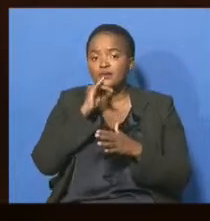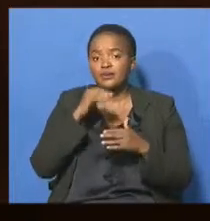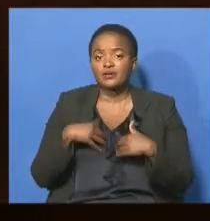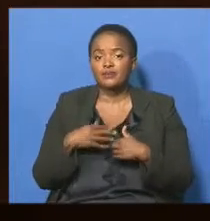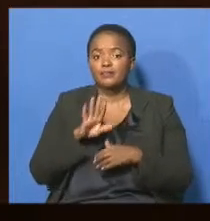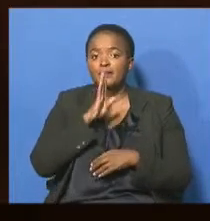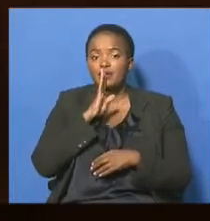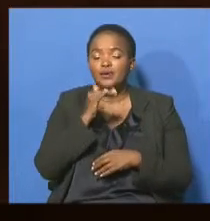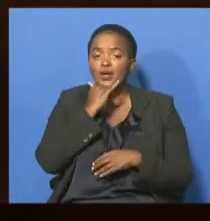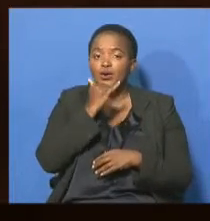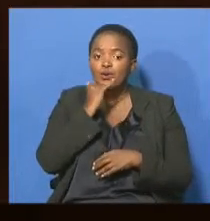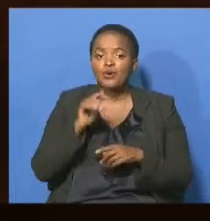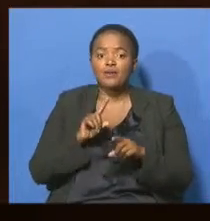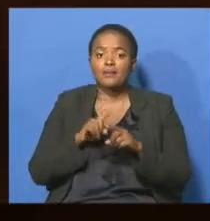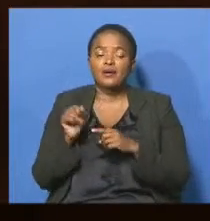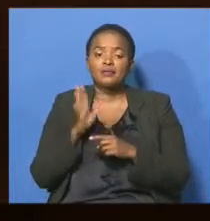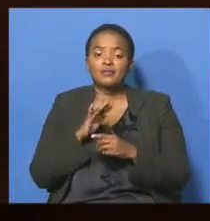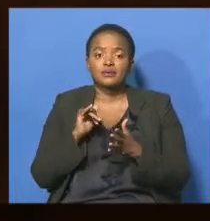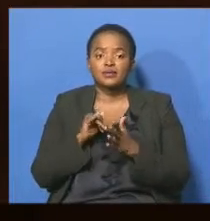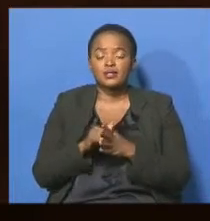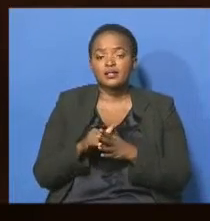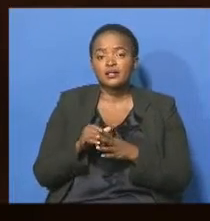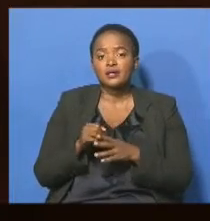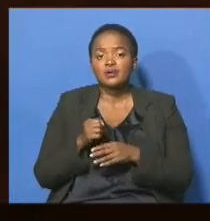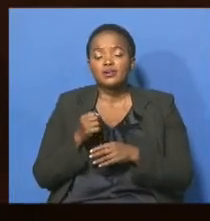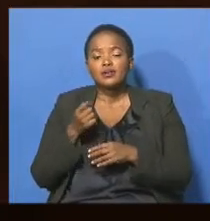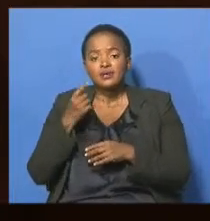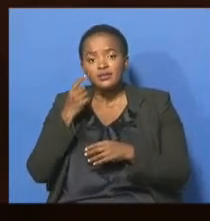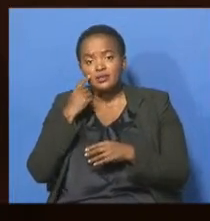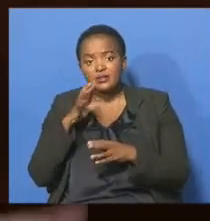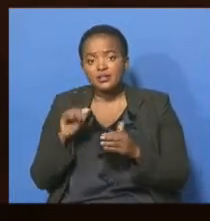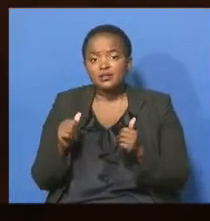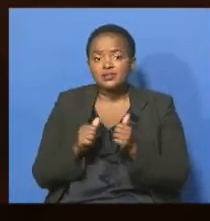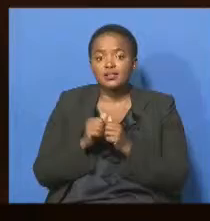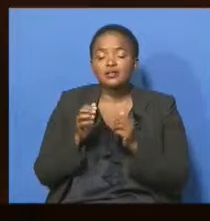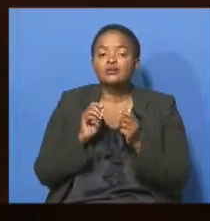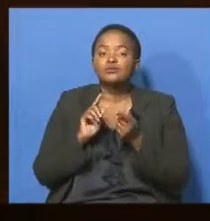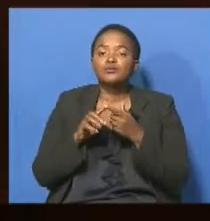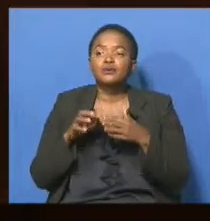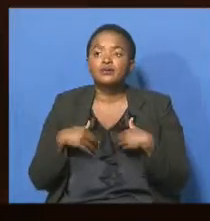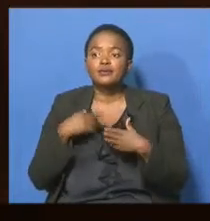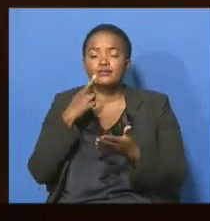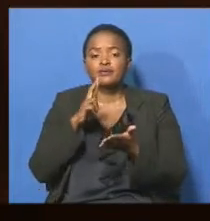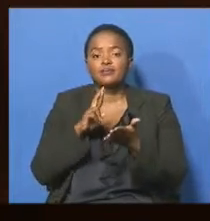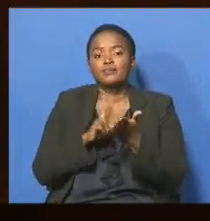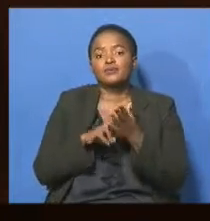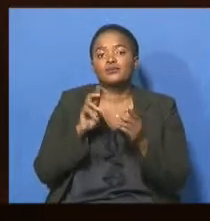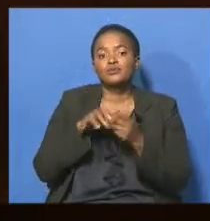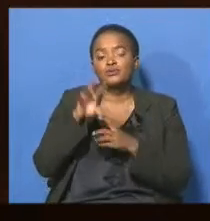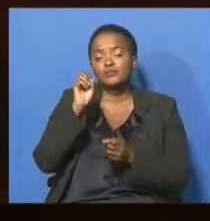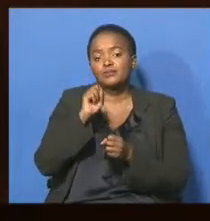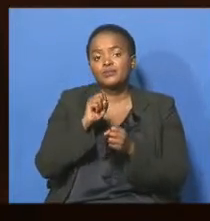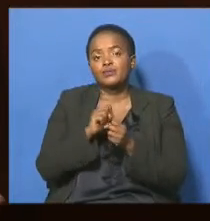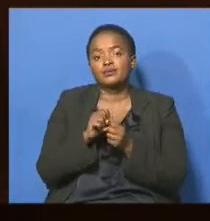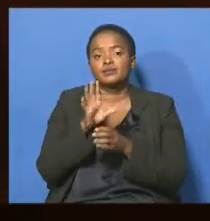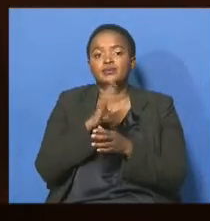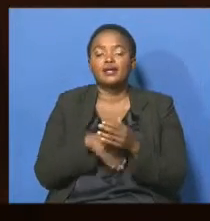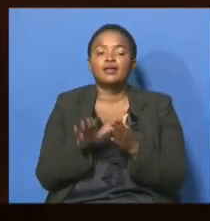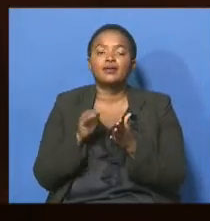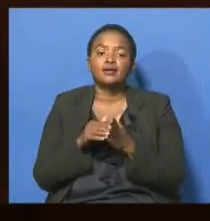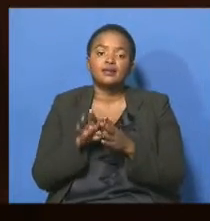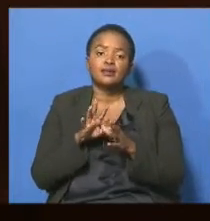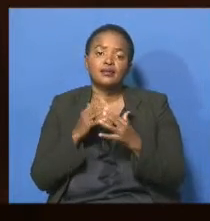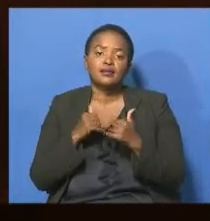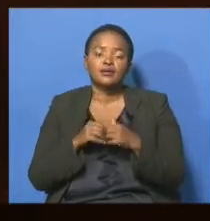but because they consider the distances involved to go and report their cases. So they tend